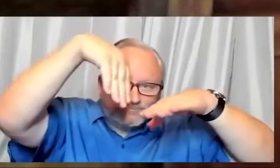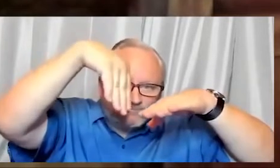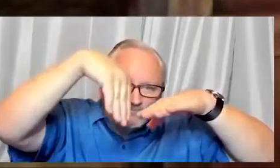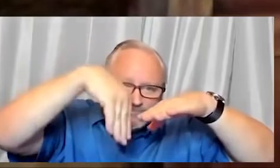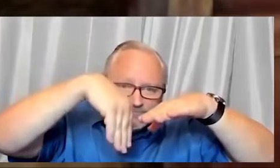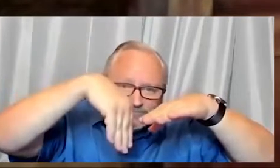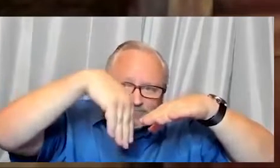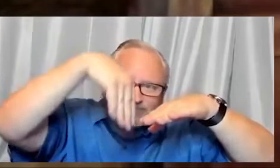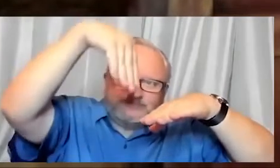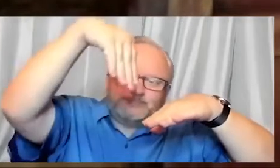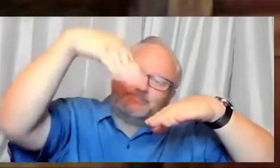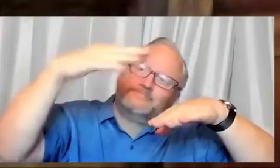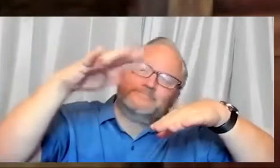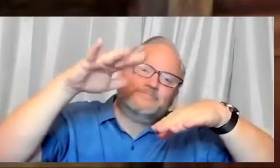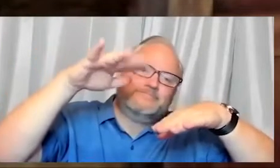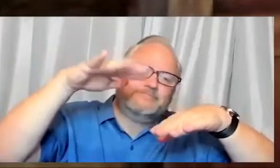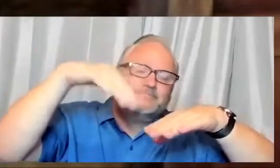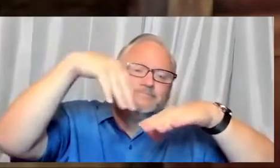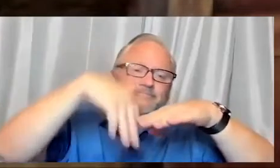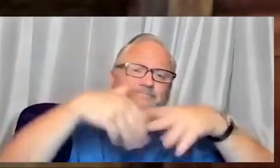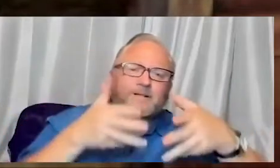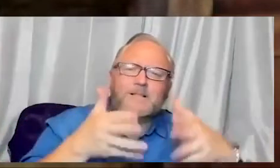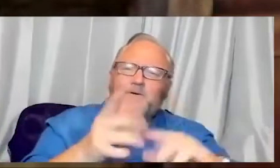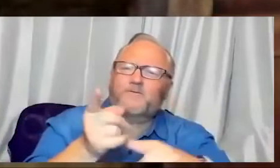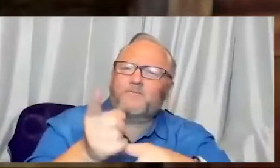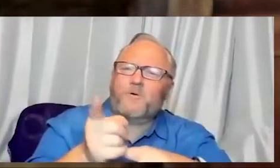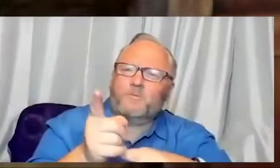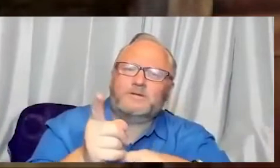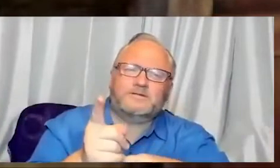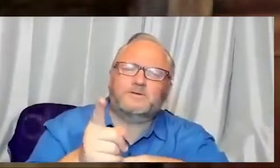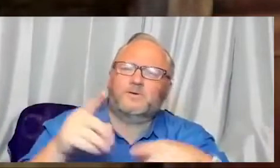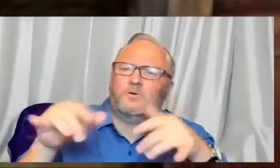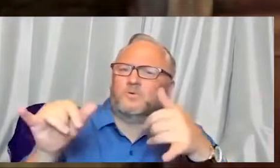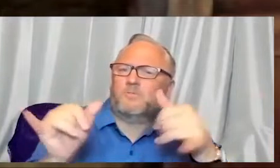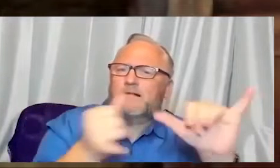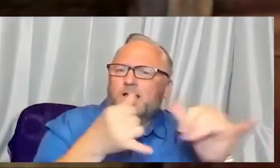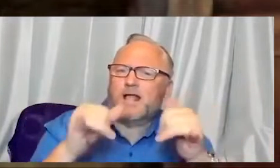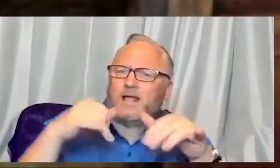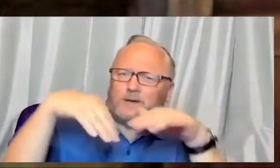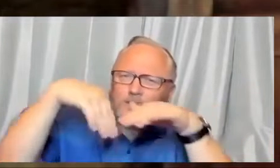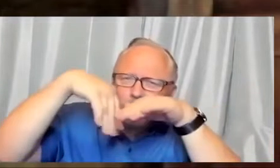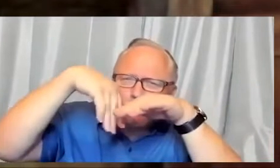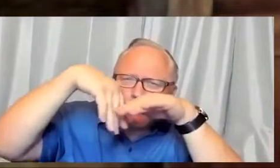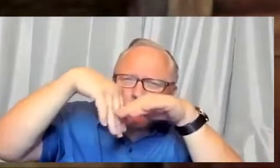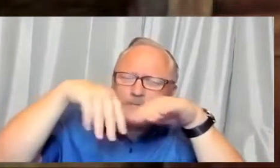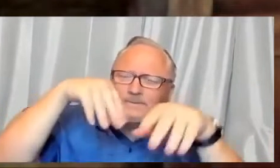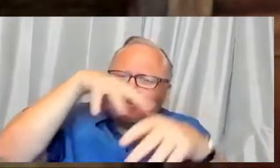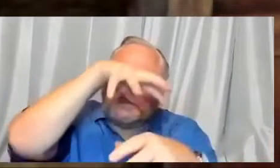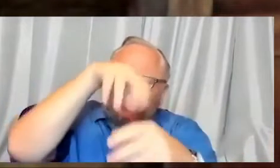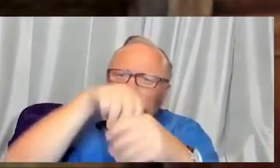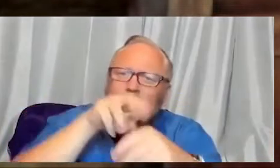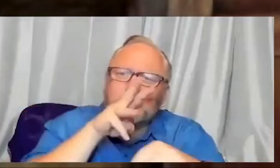Give your fingers a moment to play and wiggle in the water.